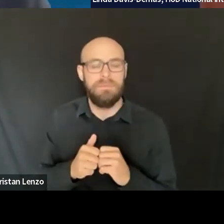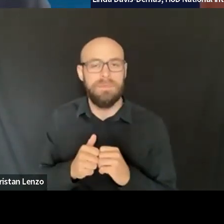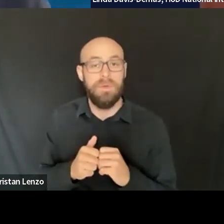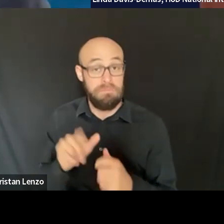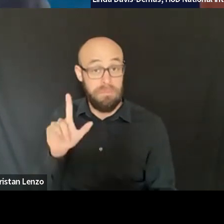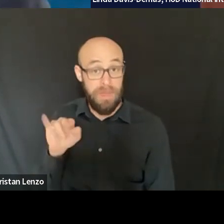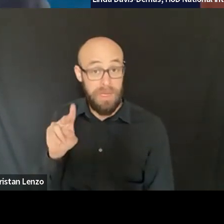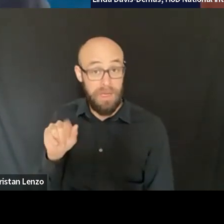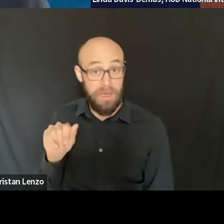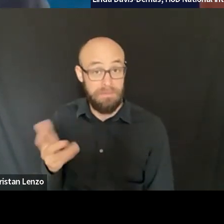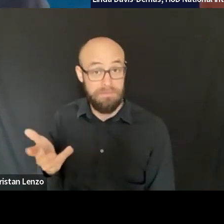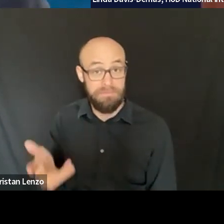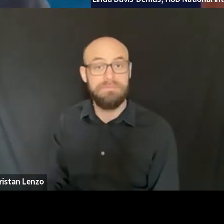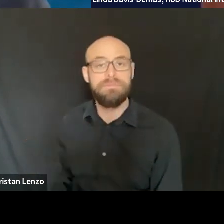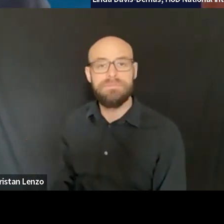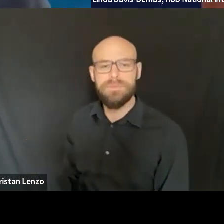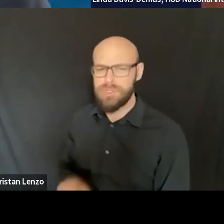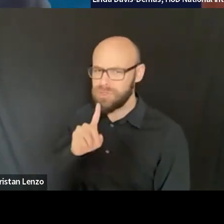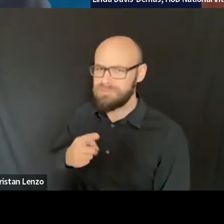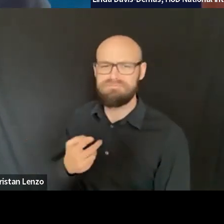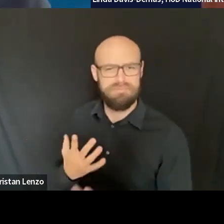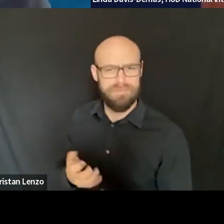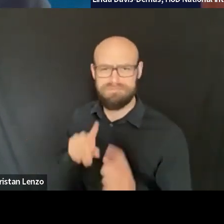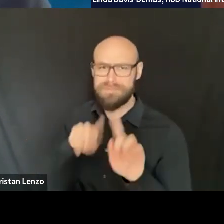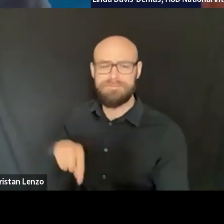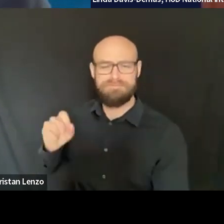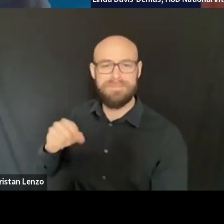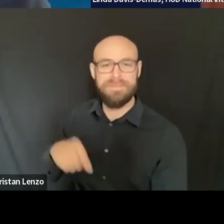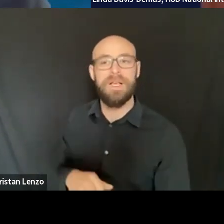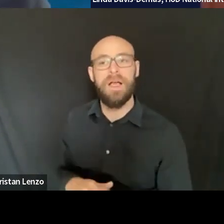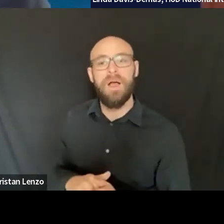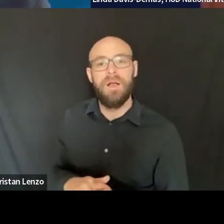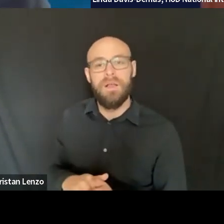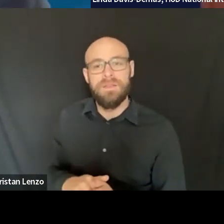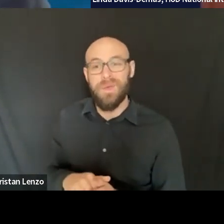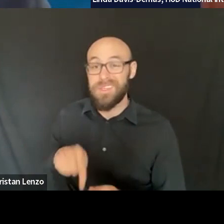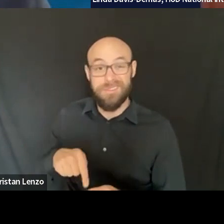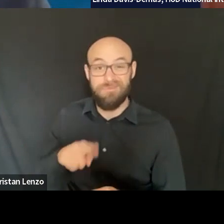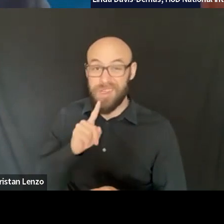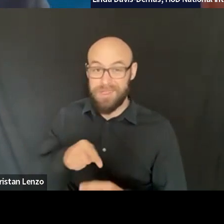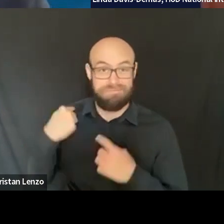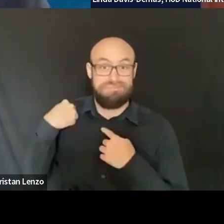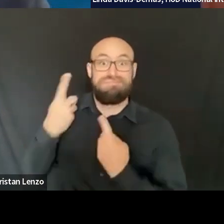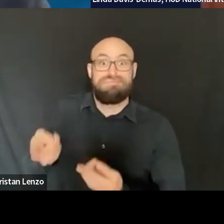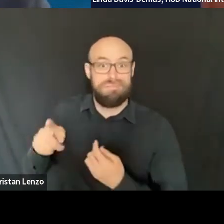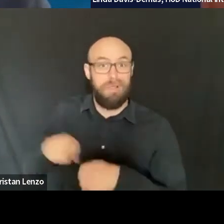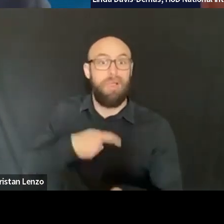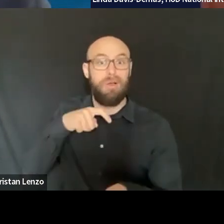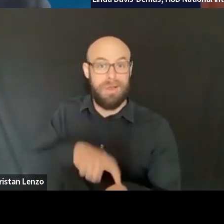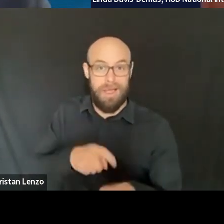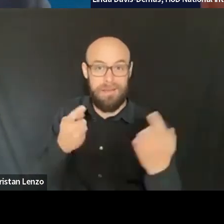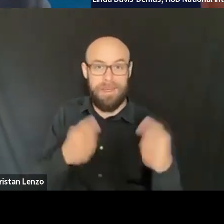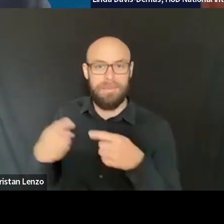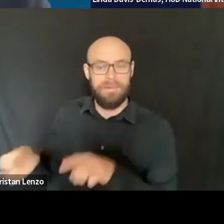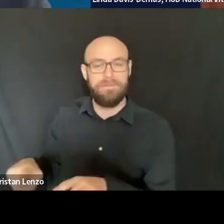want to jump in? I would love to. So I think this has been a long time coming. I think for many of us that have been around